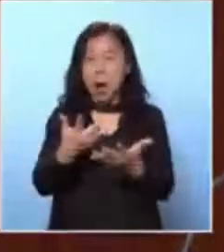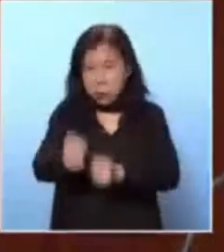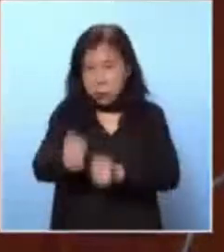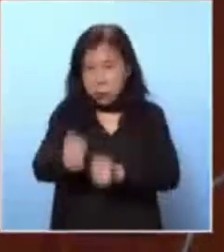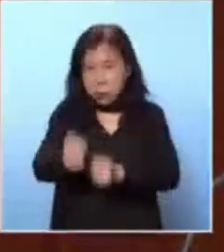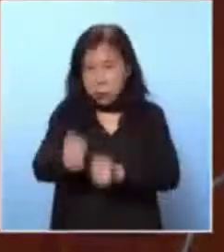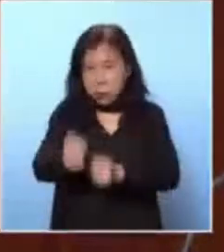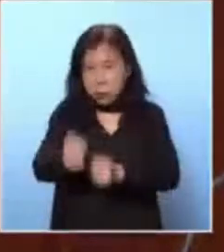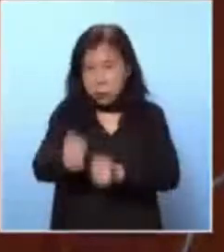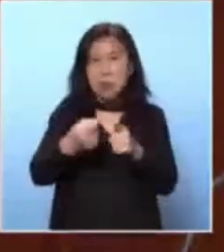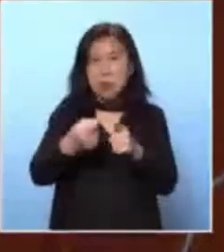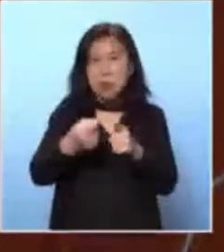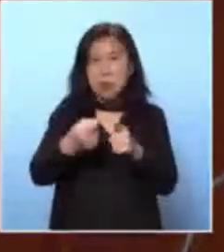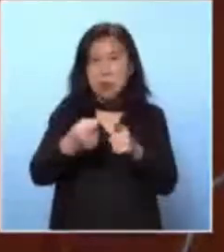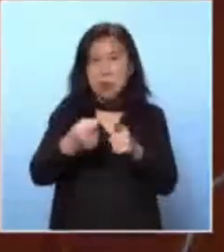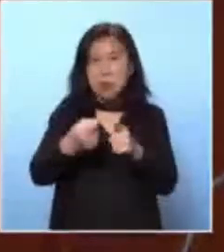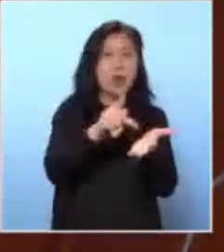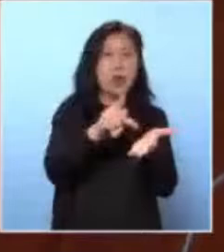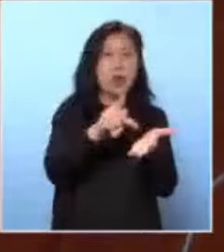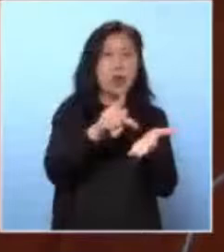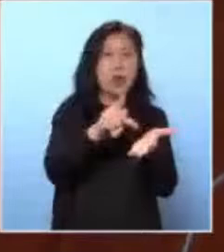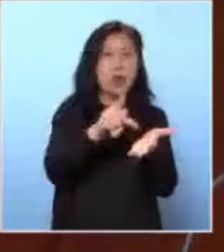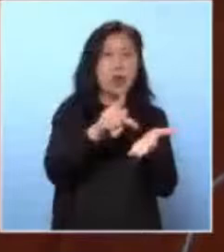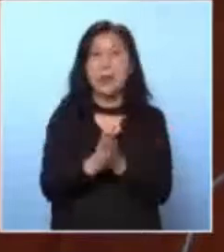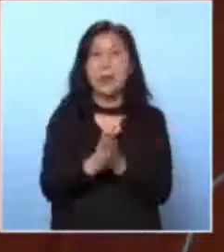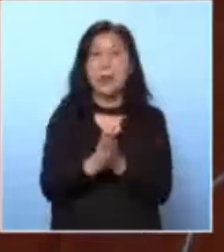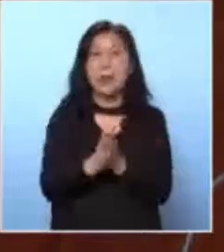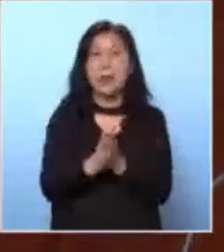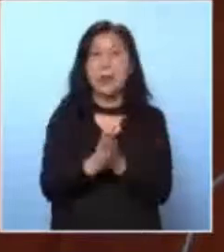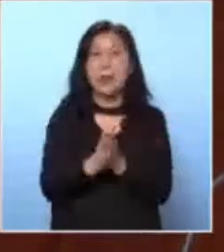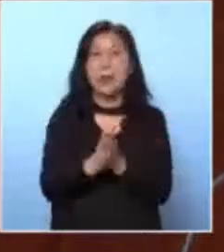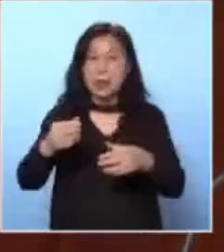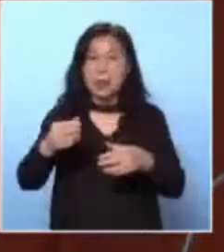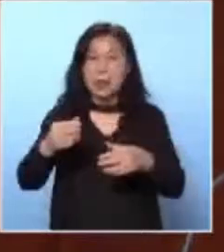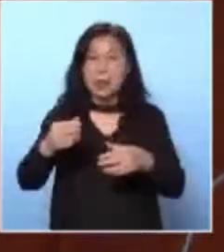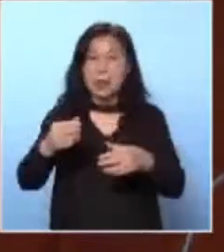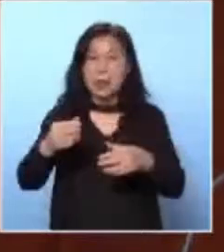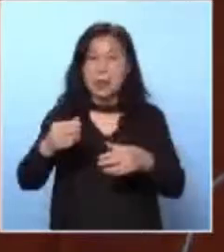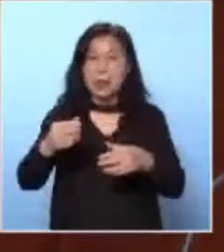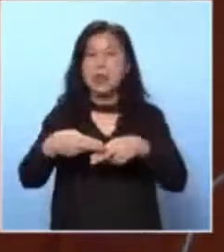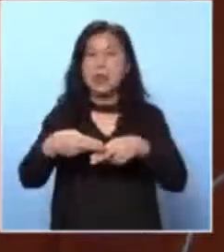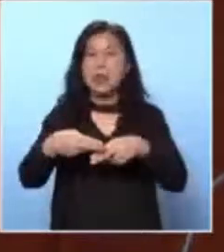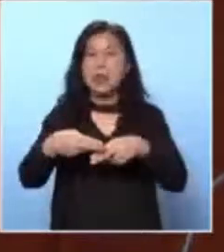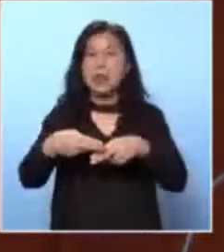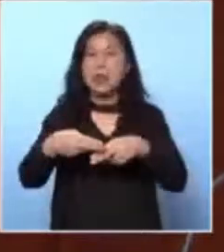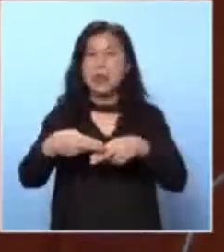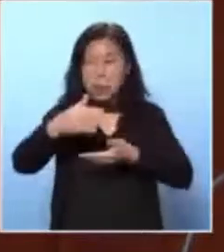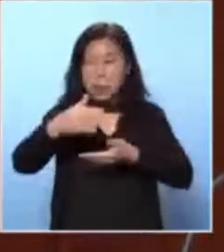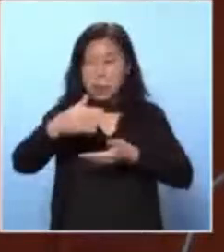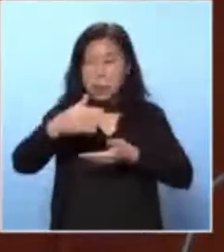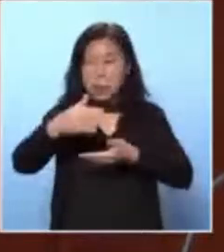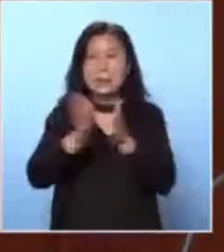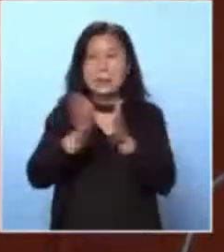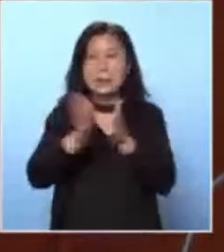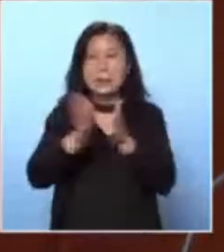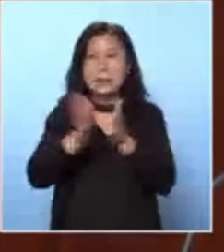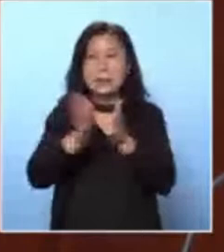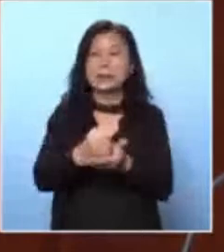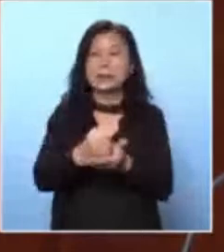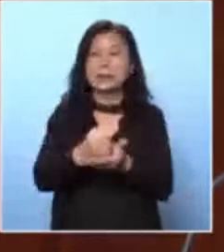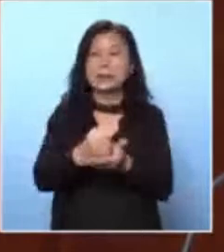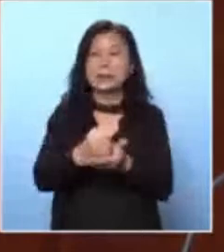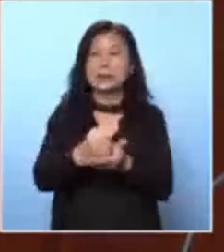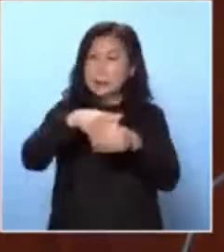Streamline the licensing regime of food businesses. The Food and Environmental Hygiene Department will streamline the